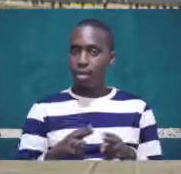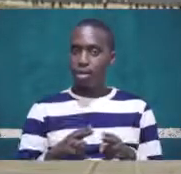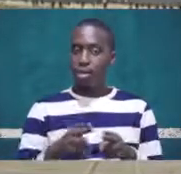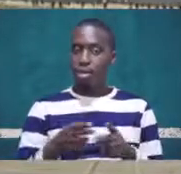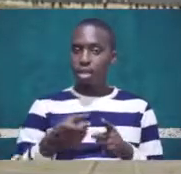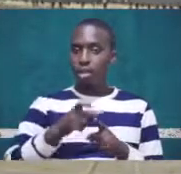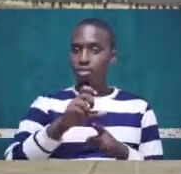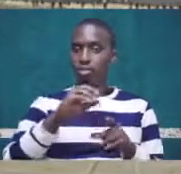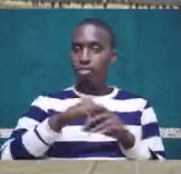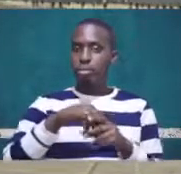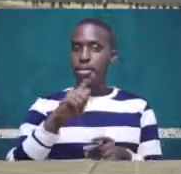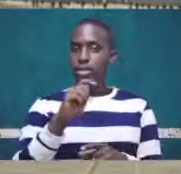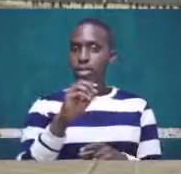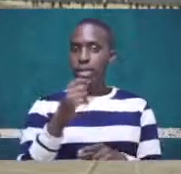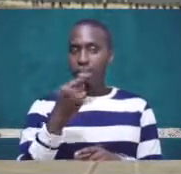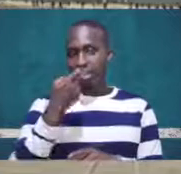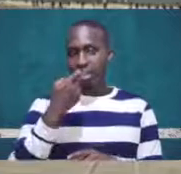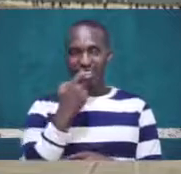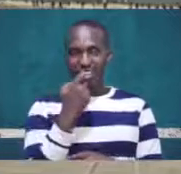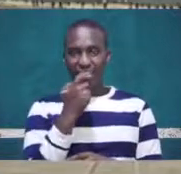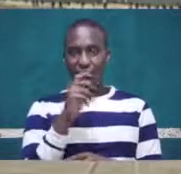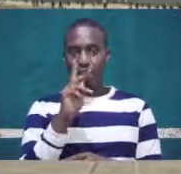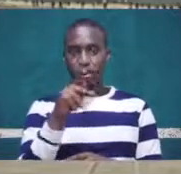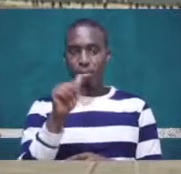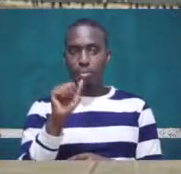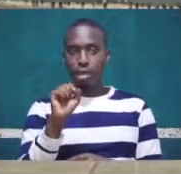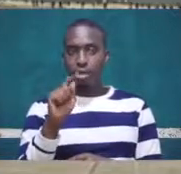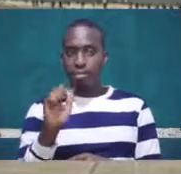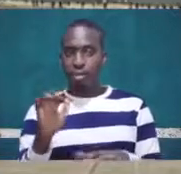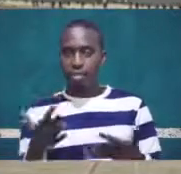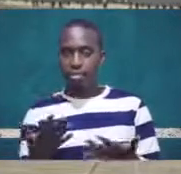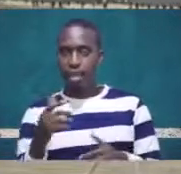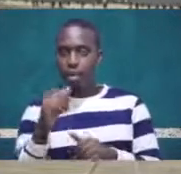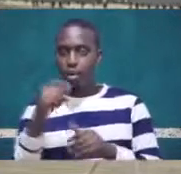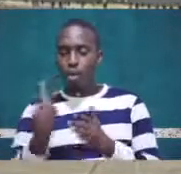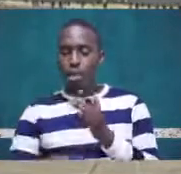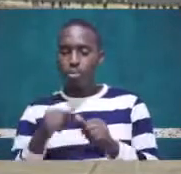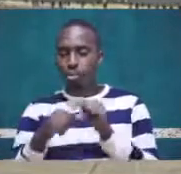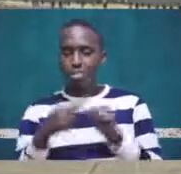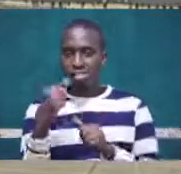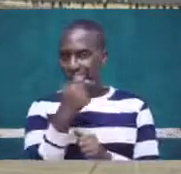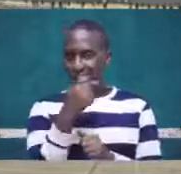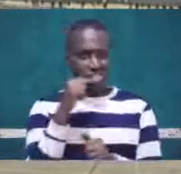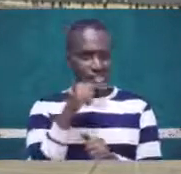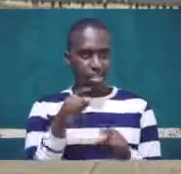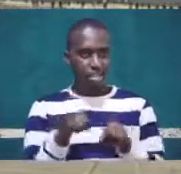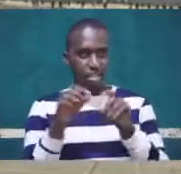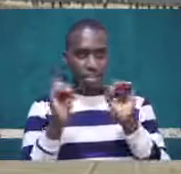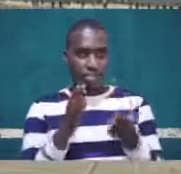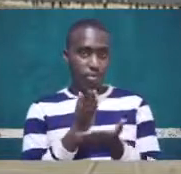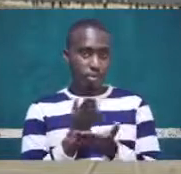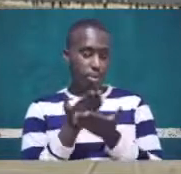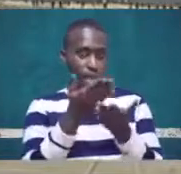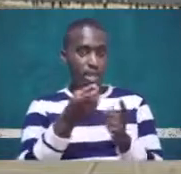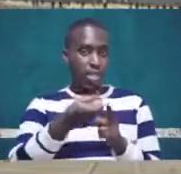toothpaste, what happens to the demand for toothbrush? In this case, you know, following the law of demand, if there is